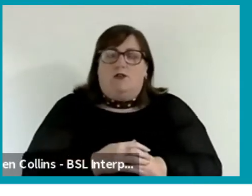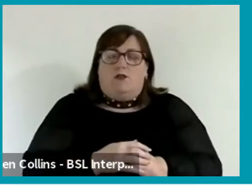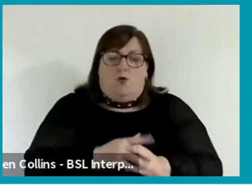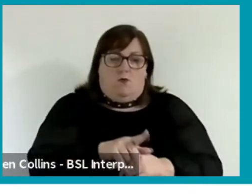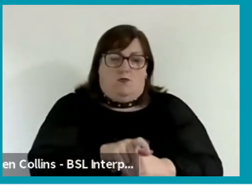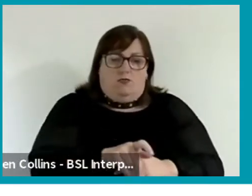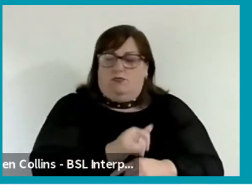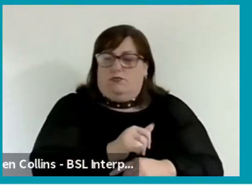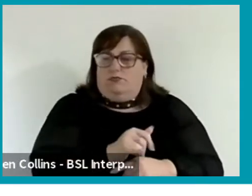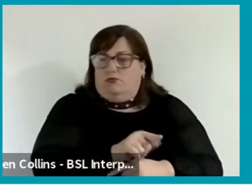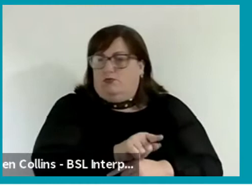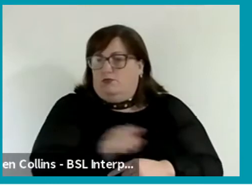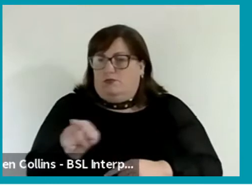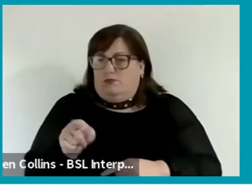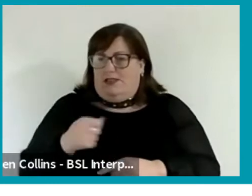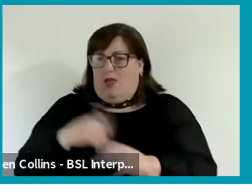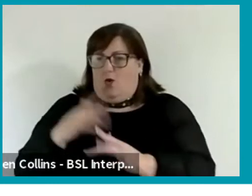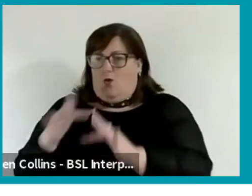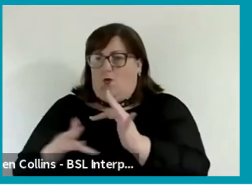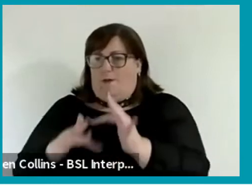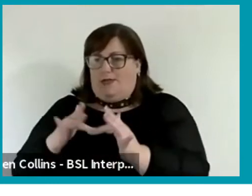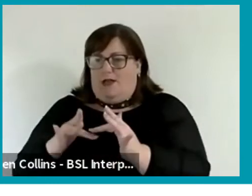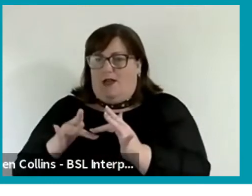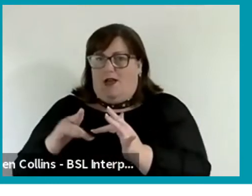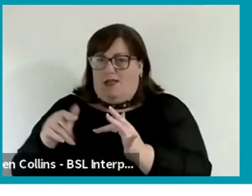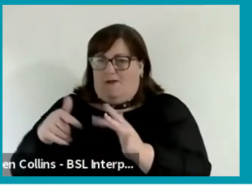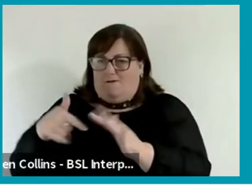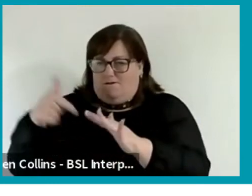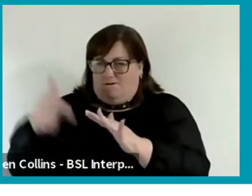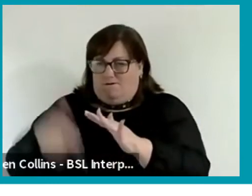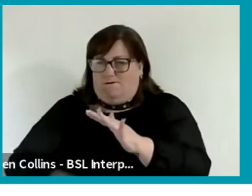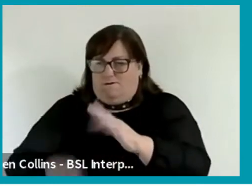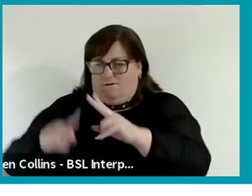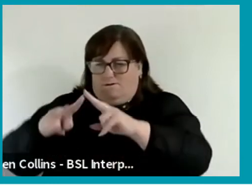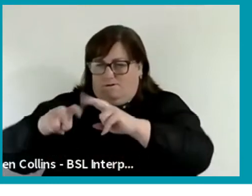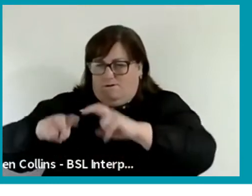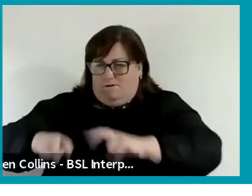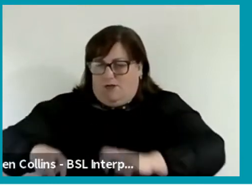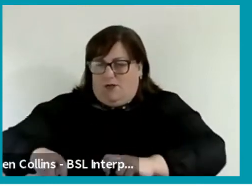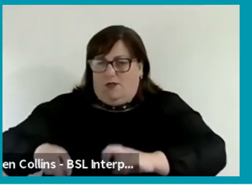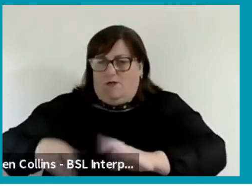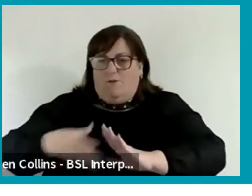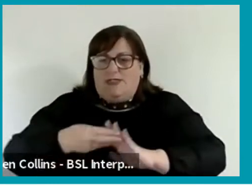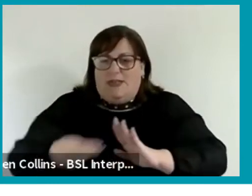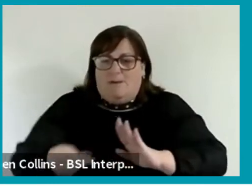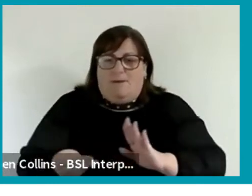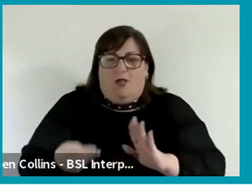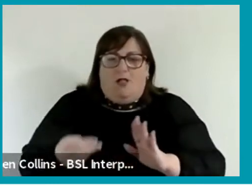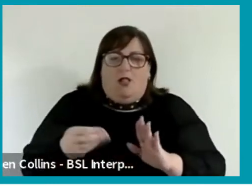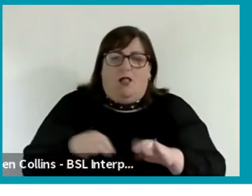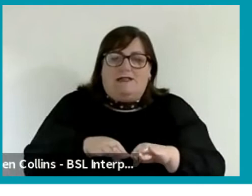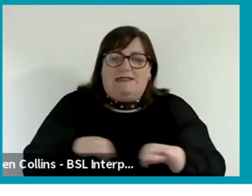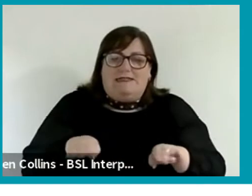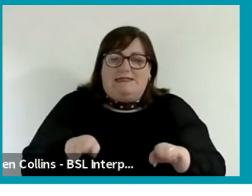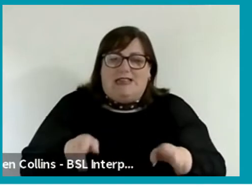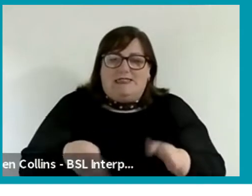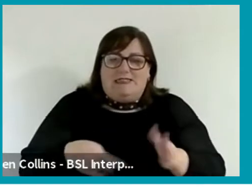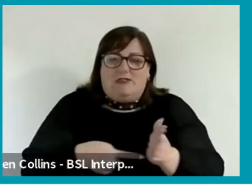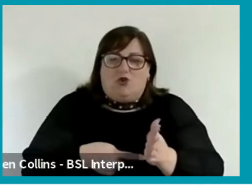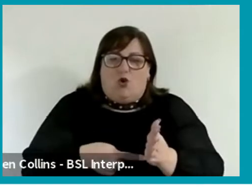the questions you can go to what we're really looking for. If it's on example, desktop publishing and digital